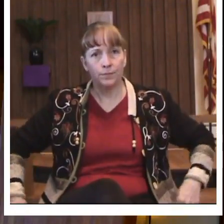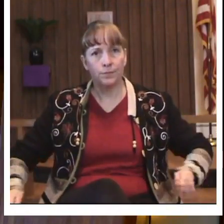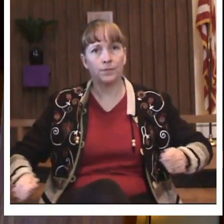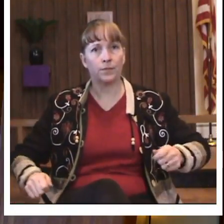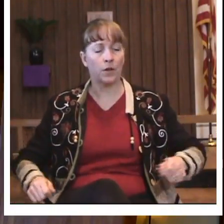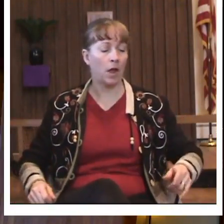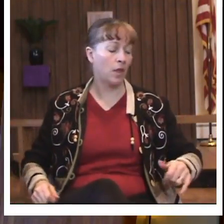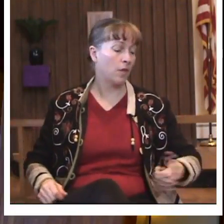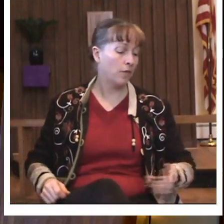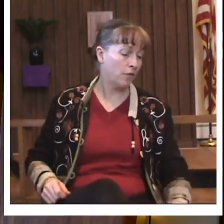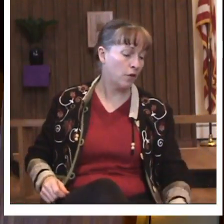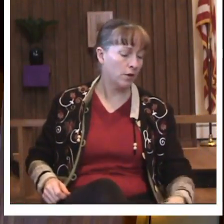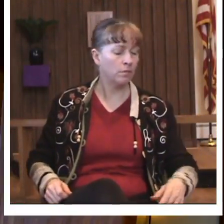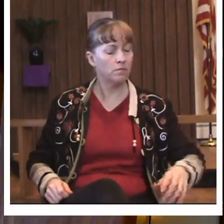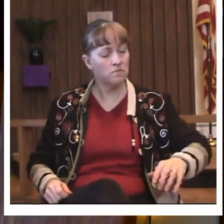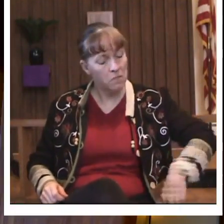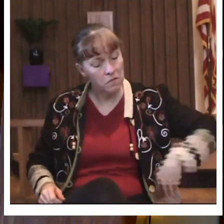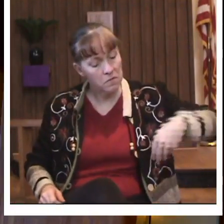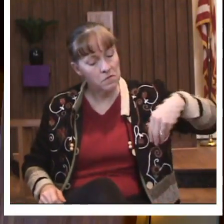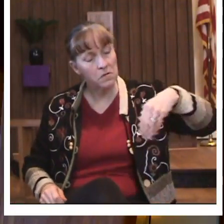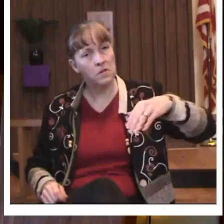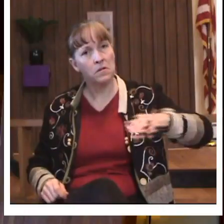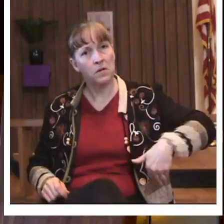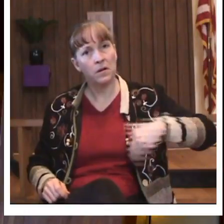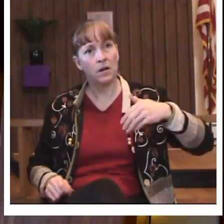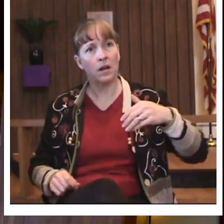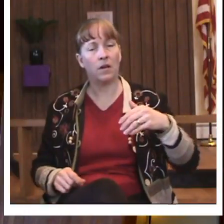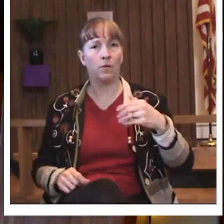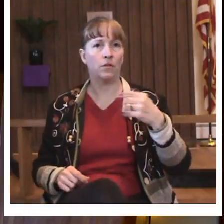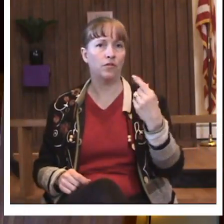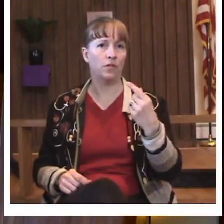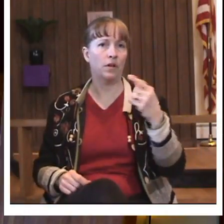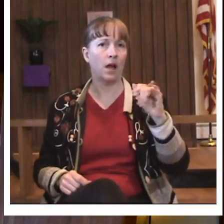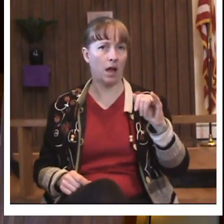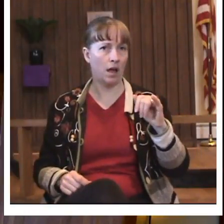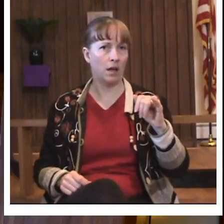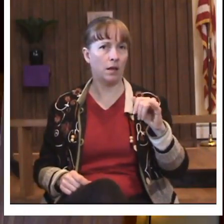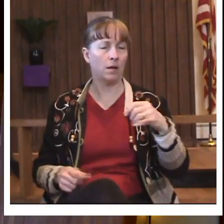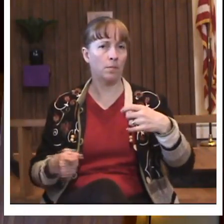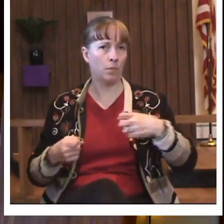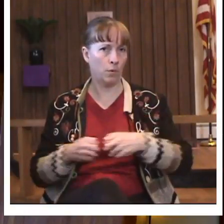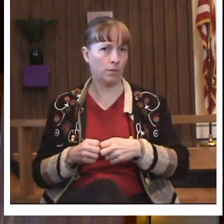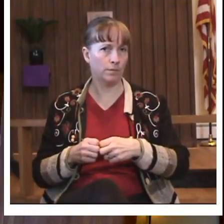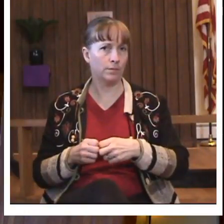foot. That foot was clad in a GI boot.